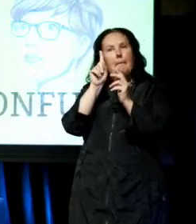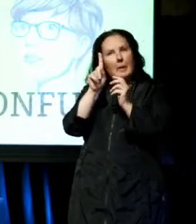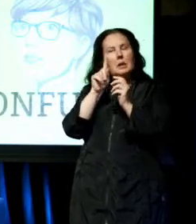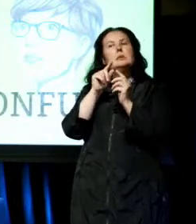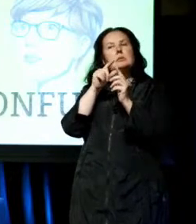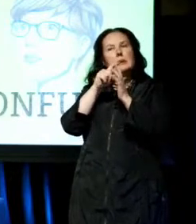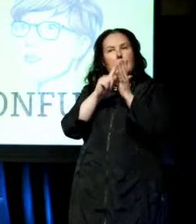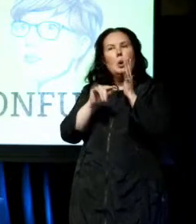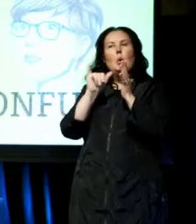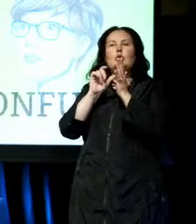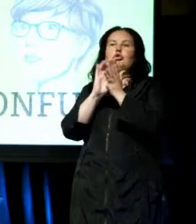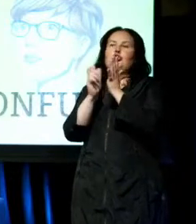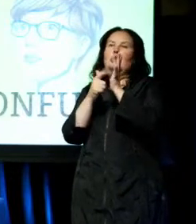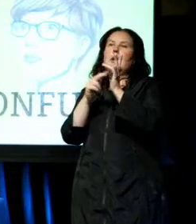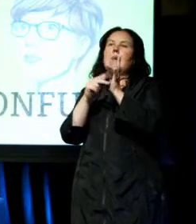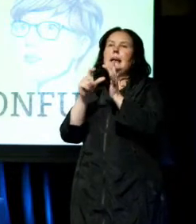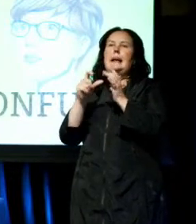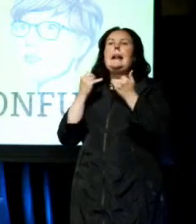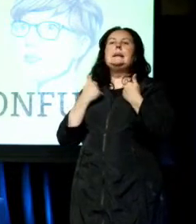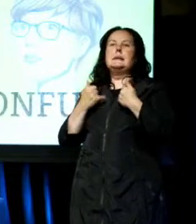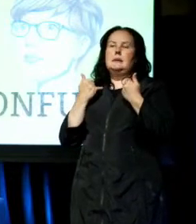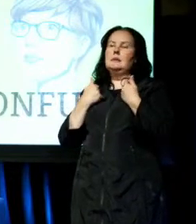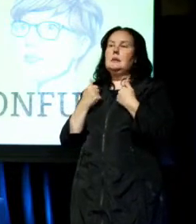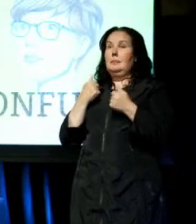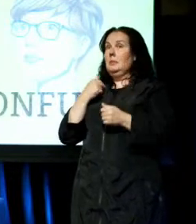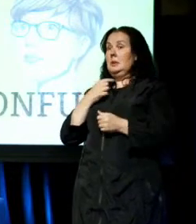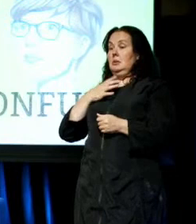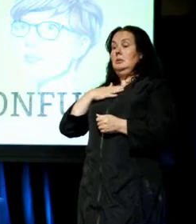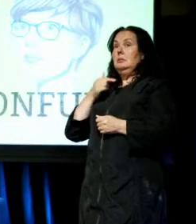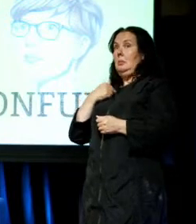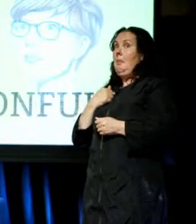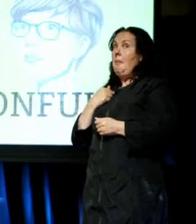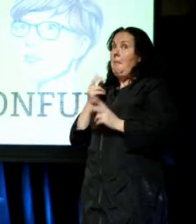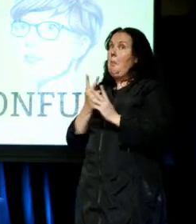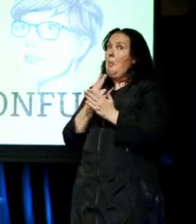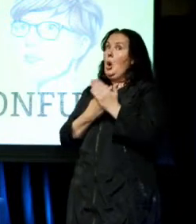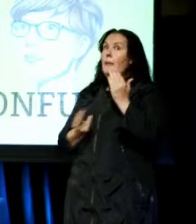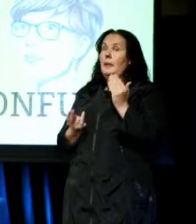And what else? Everyone you hear speaking on this podcast is,